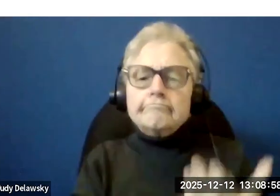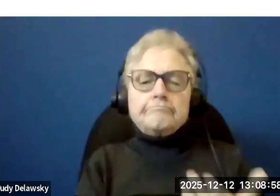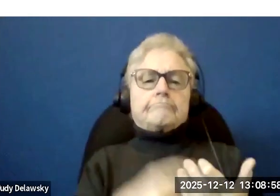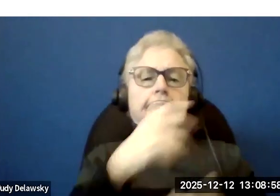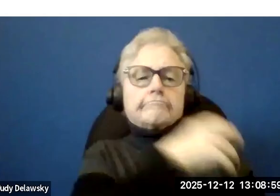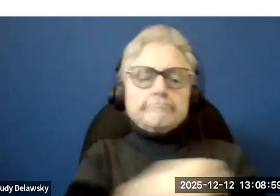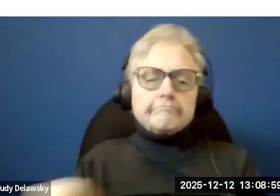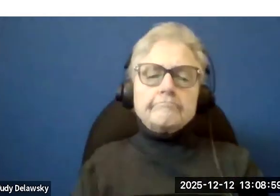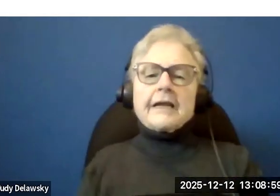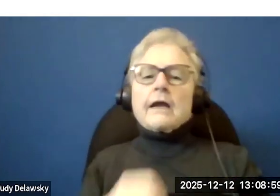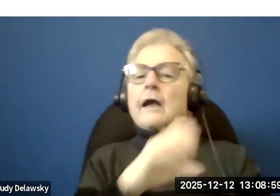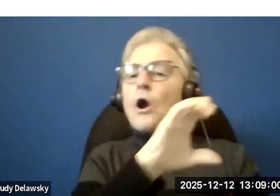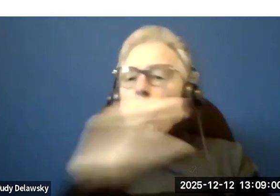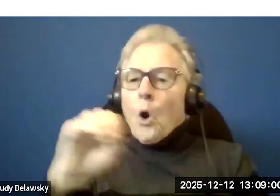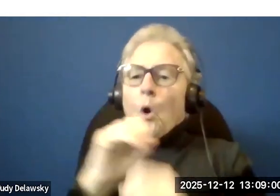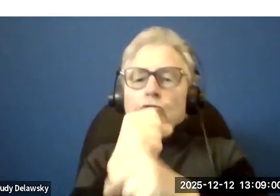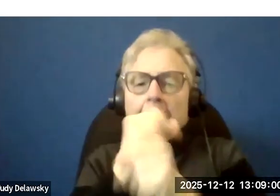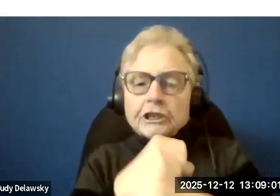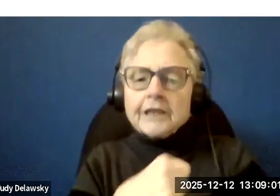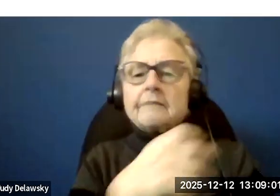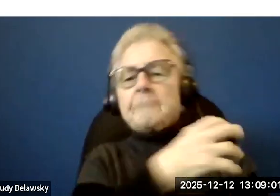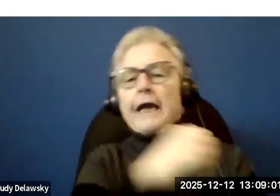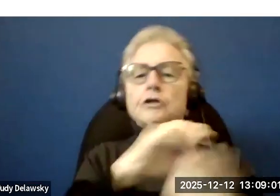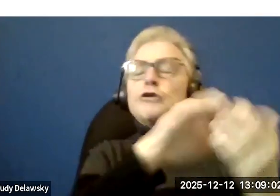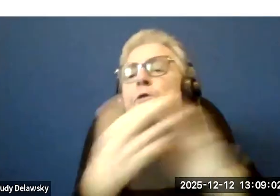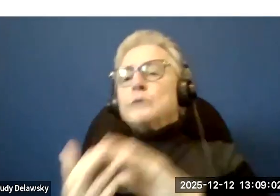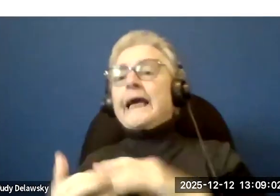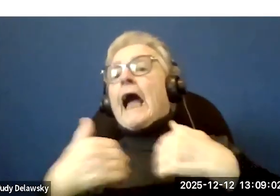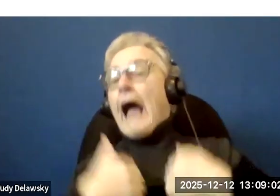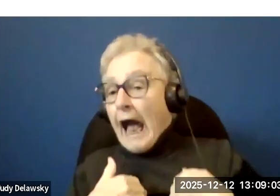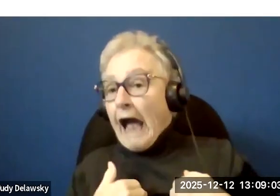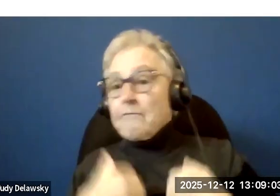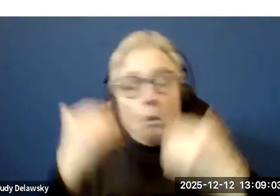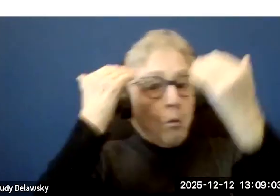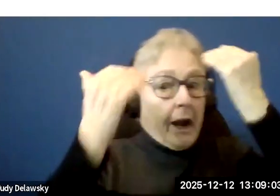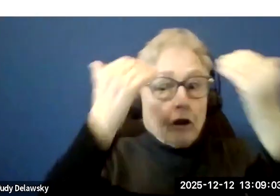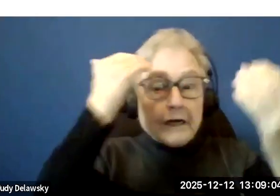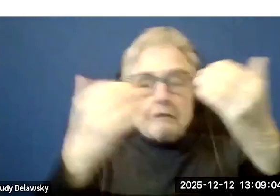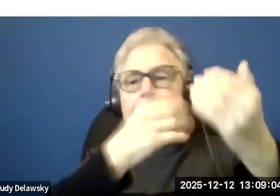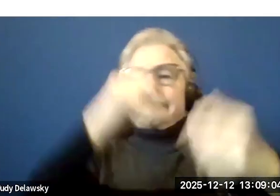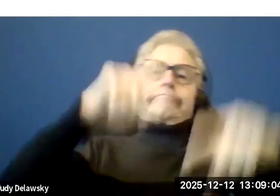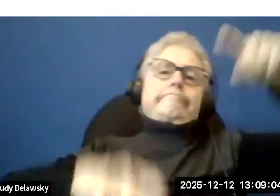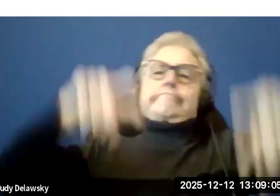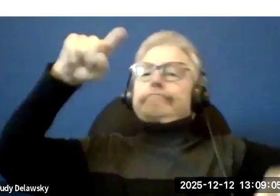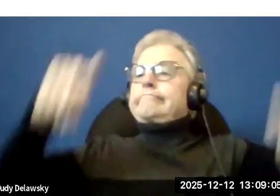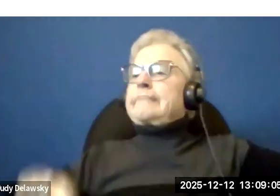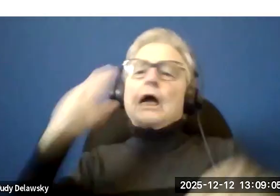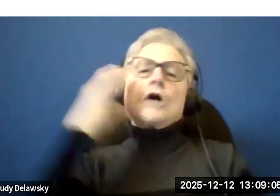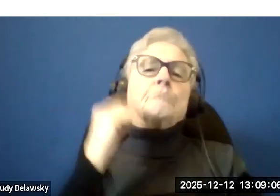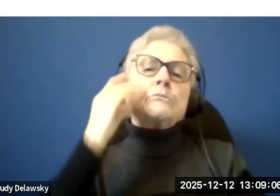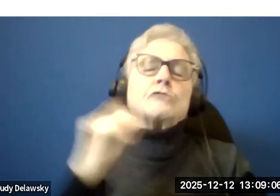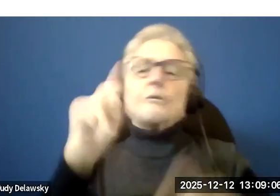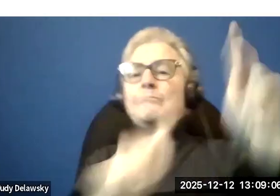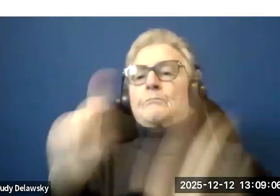community capacity building. Our research is also grounded in an awareness of the diverse and intersecting experiences of people with